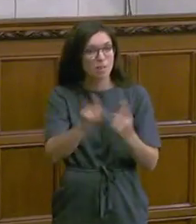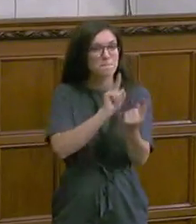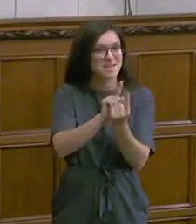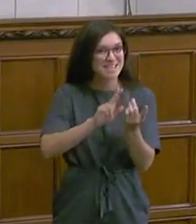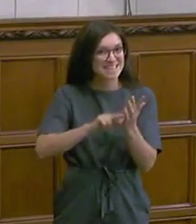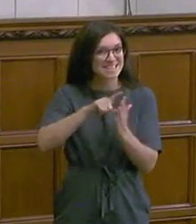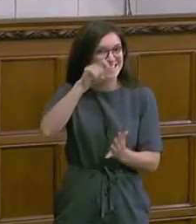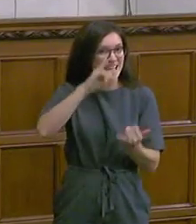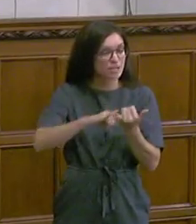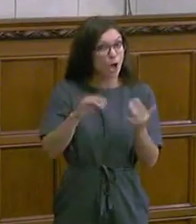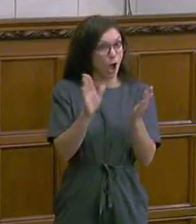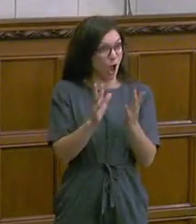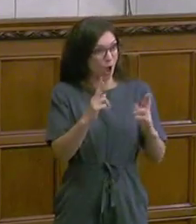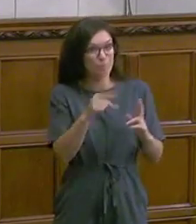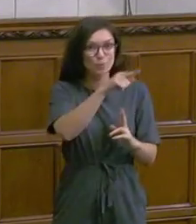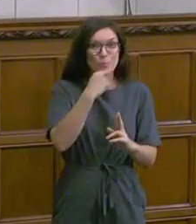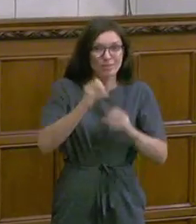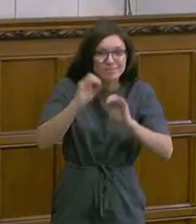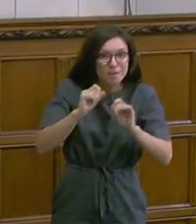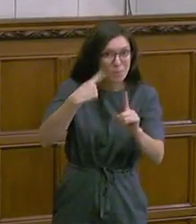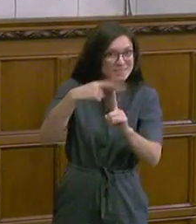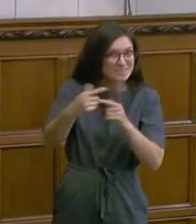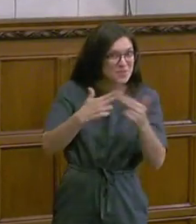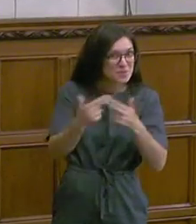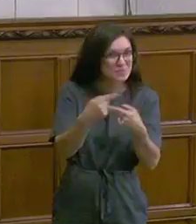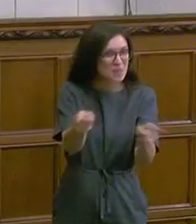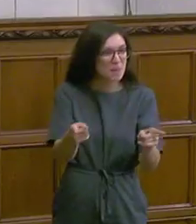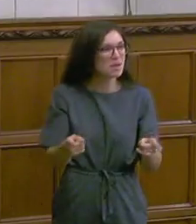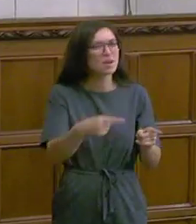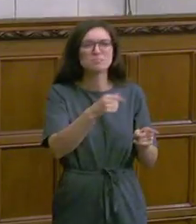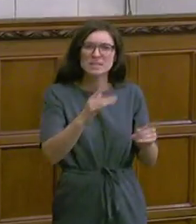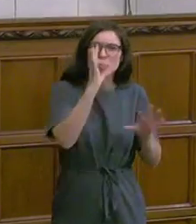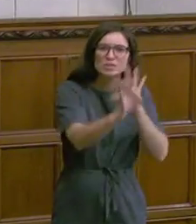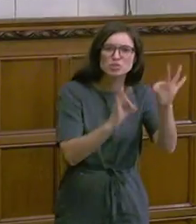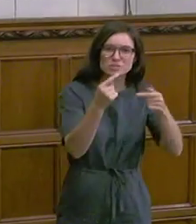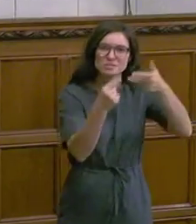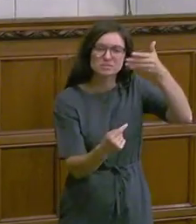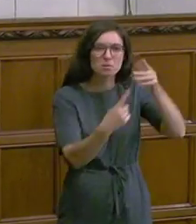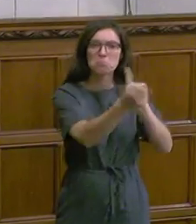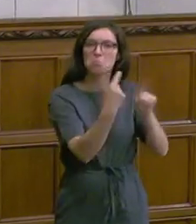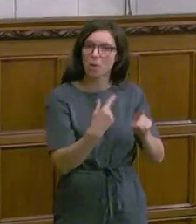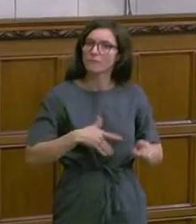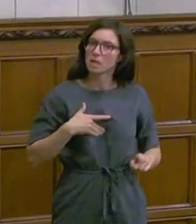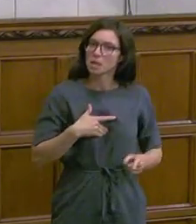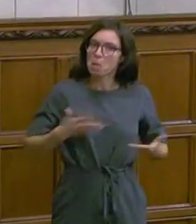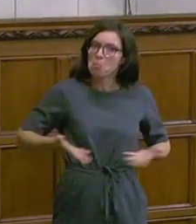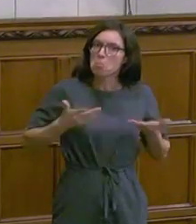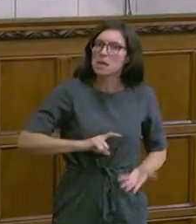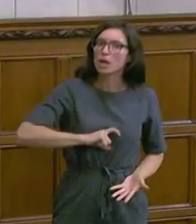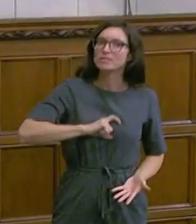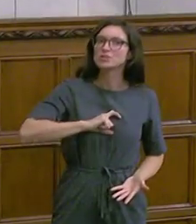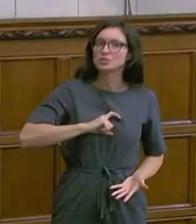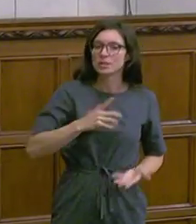good news for them. I have been somewhat encouraged by some of his responses to the questions I have asked him today, but he's heard appeals